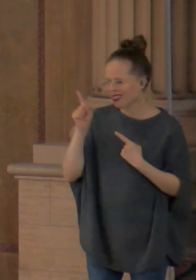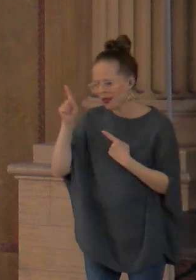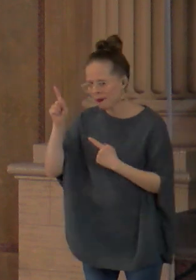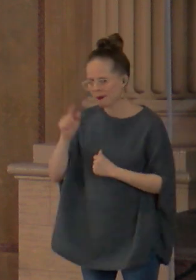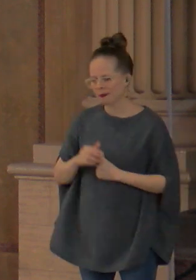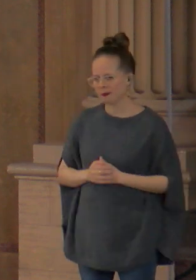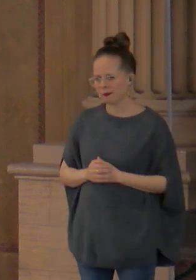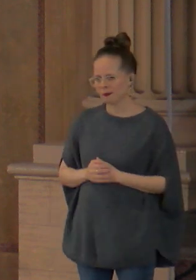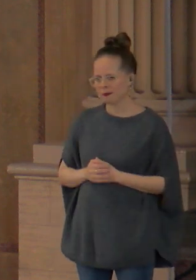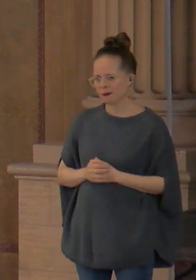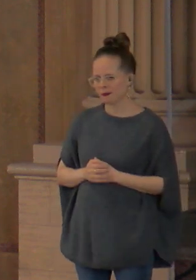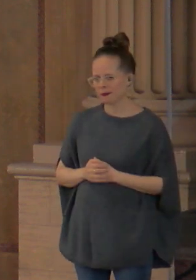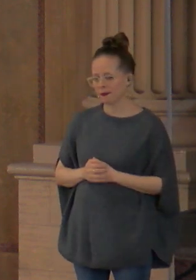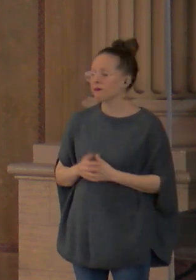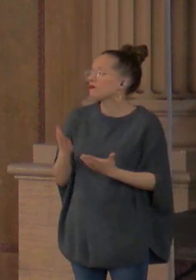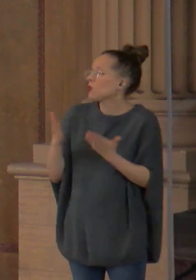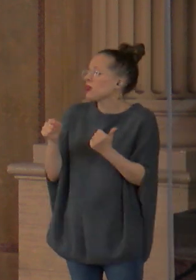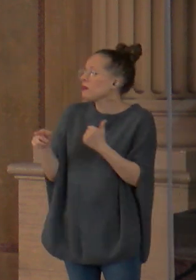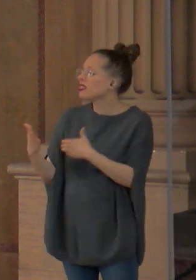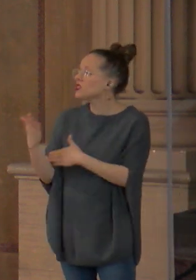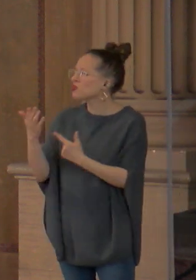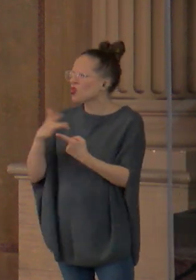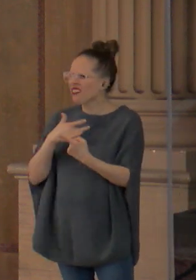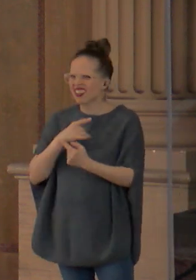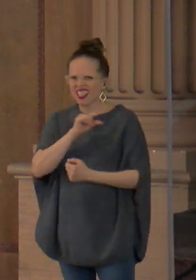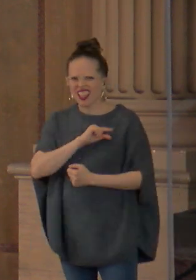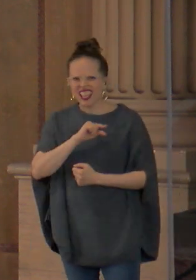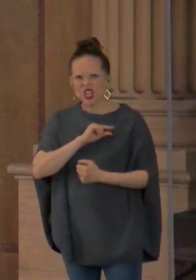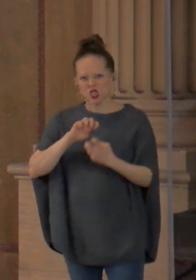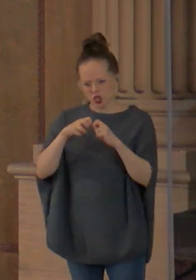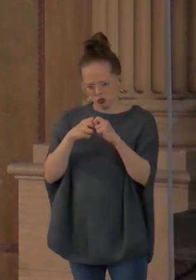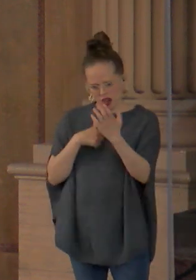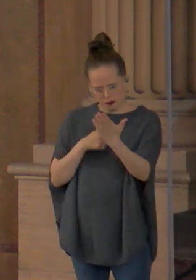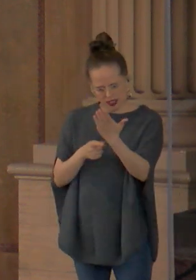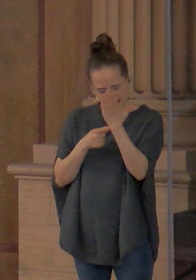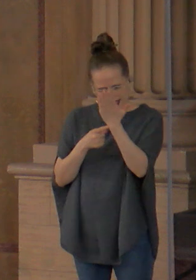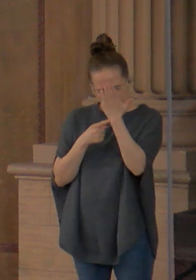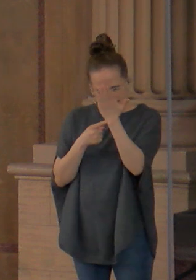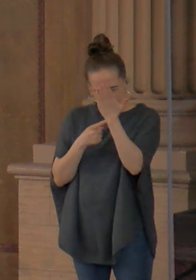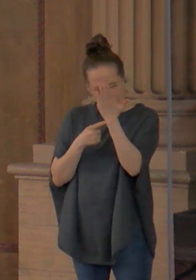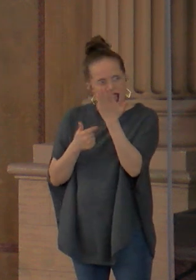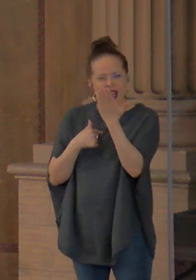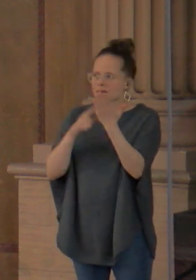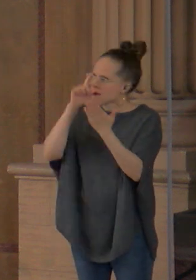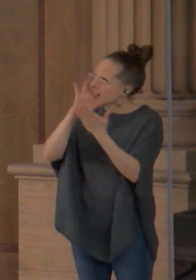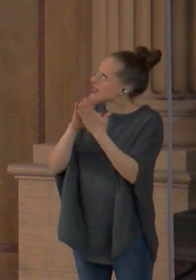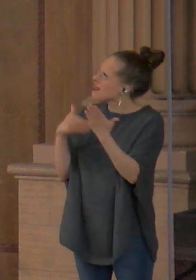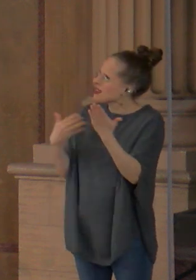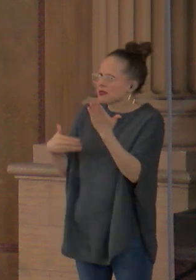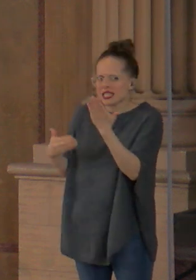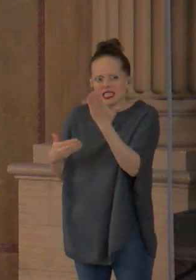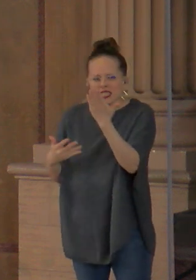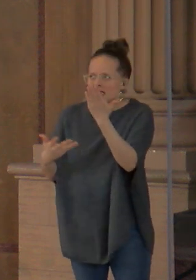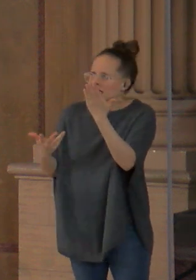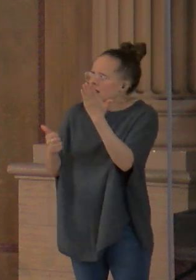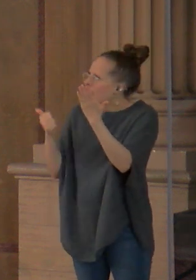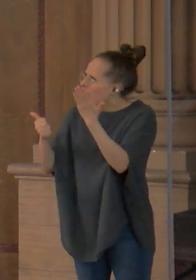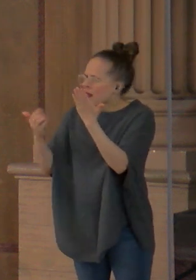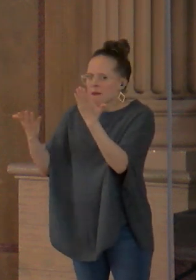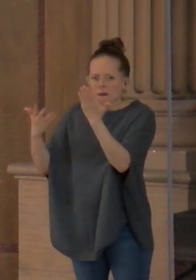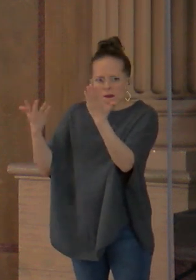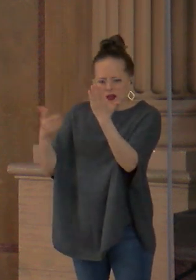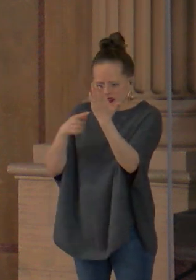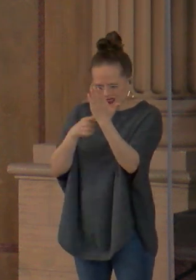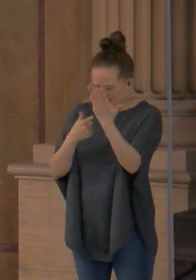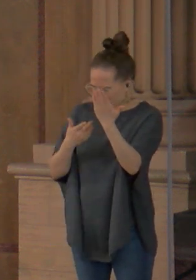So maybe you're bringing in this morning some guilt because there's a problem that won't go away no matter how hard you believe it will. And so you're